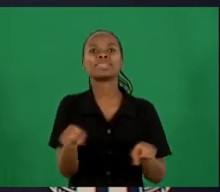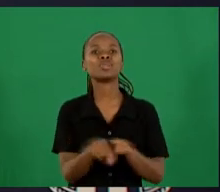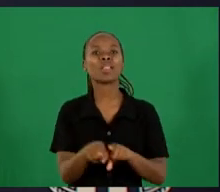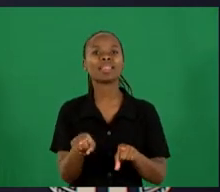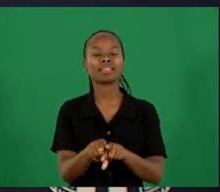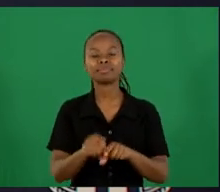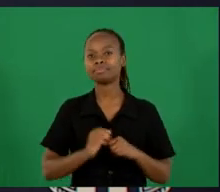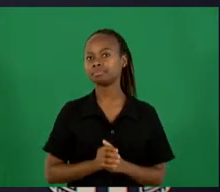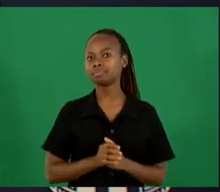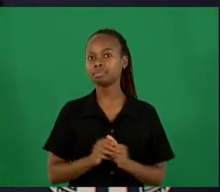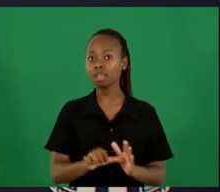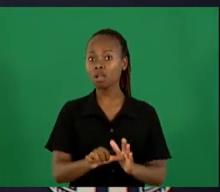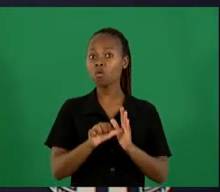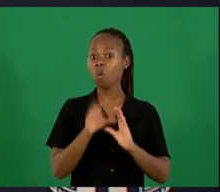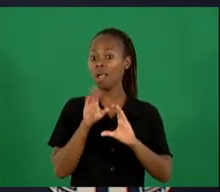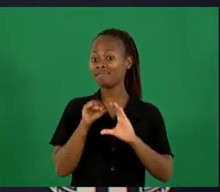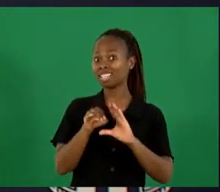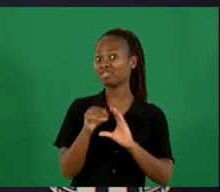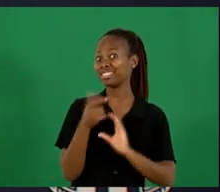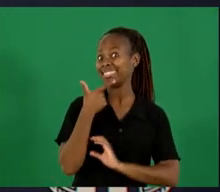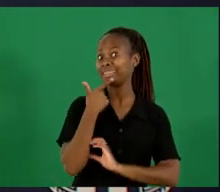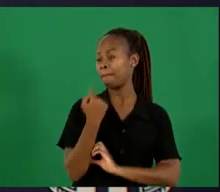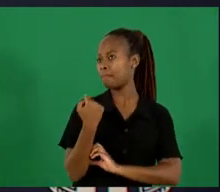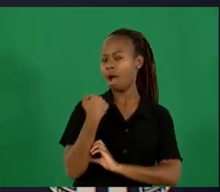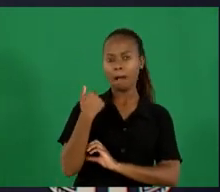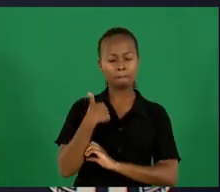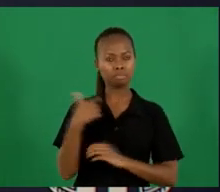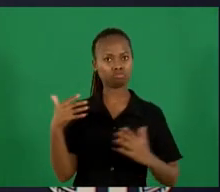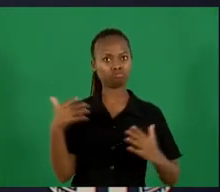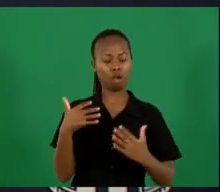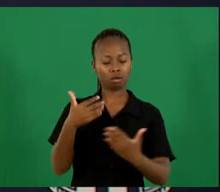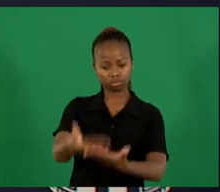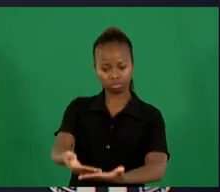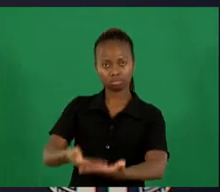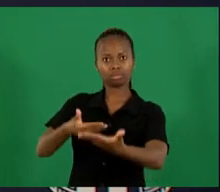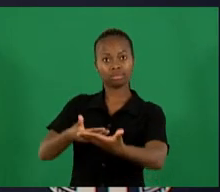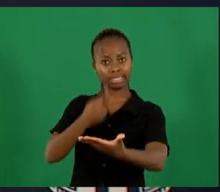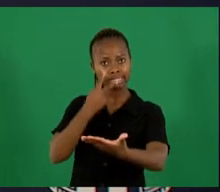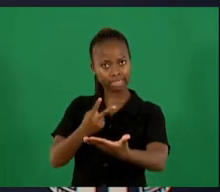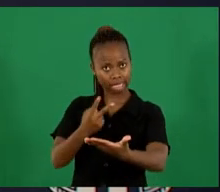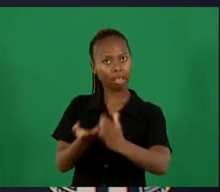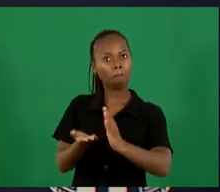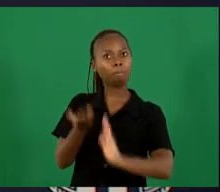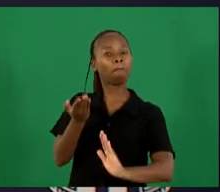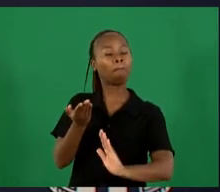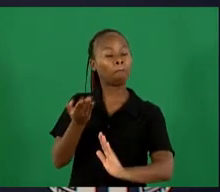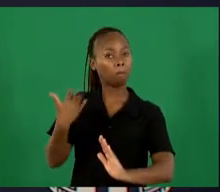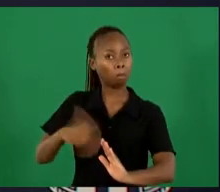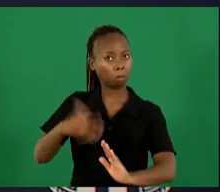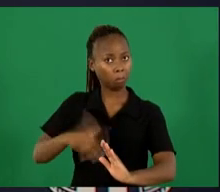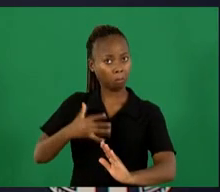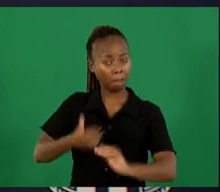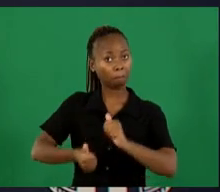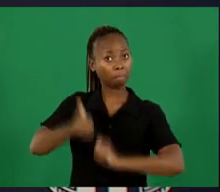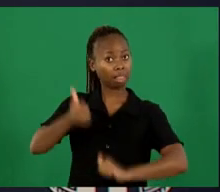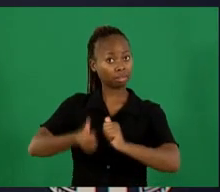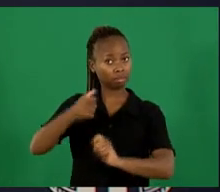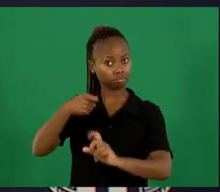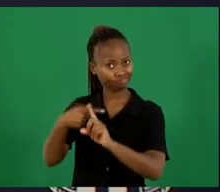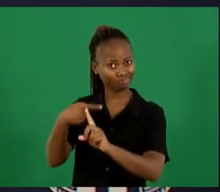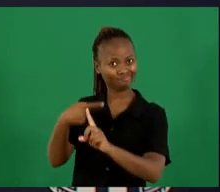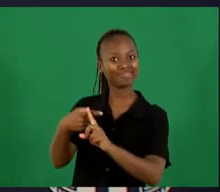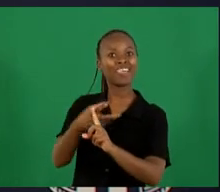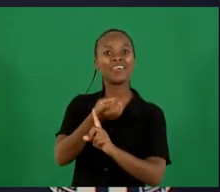December came out significantly better than expected, increases in electricity and food price inflation